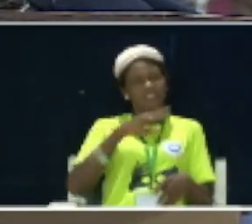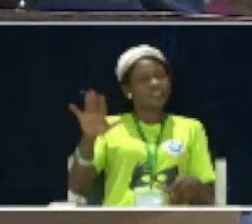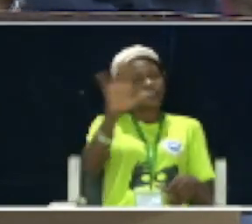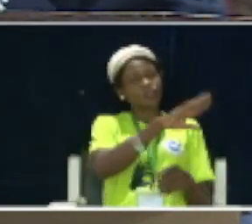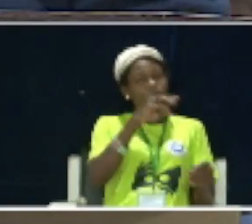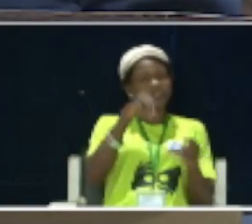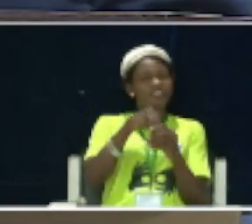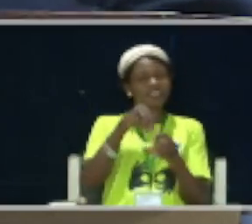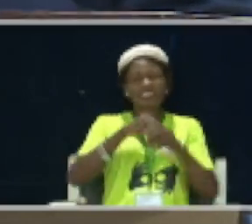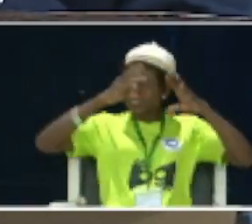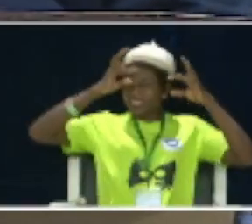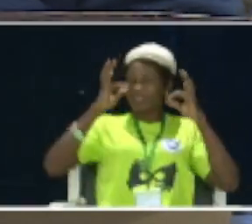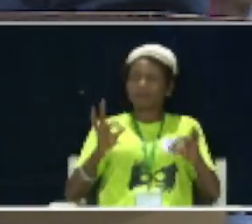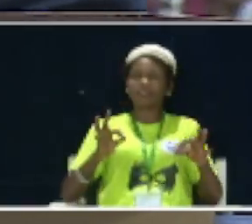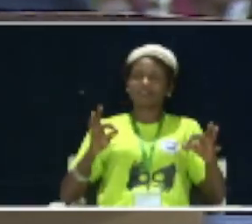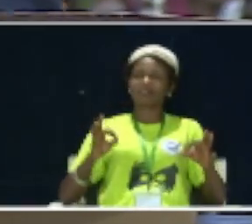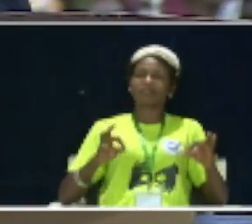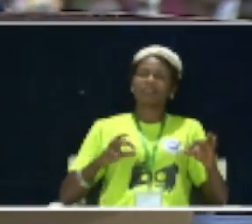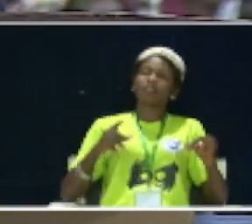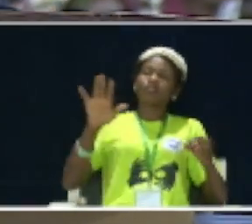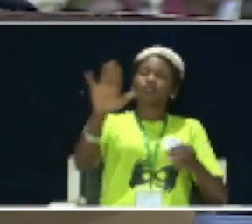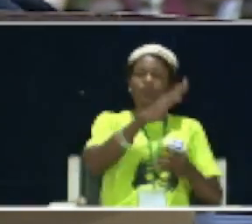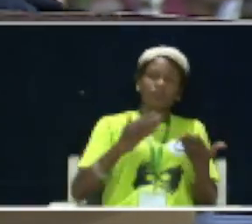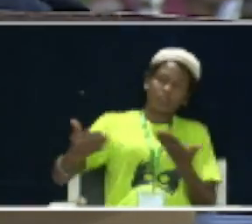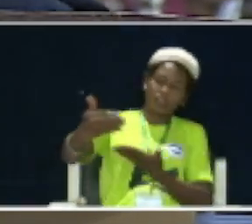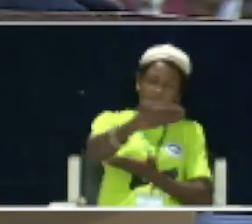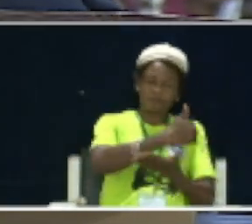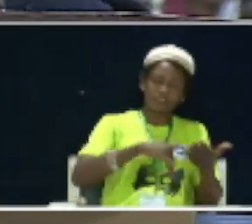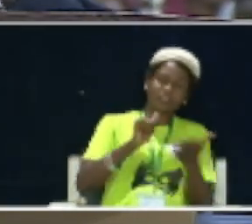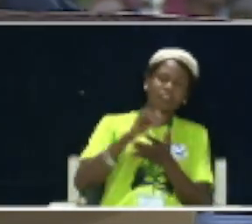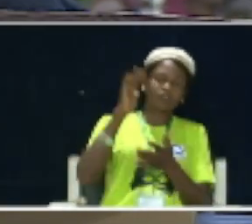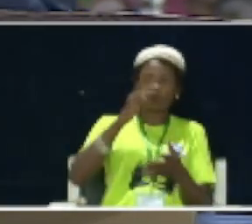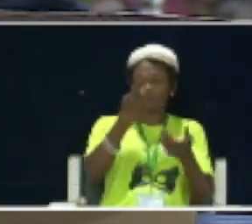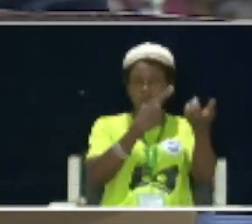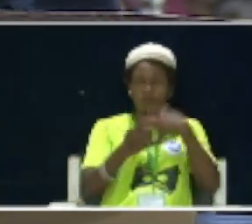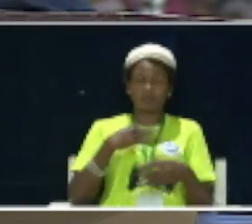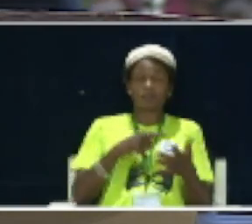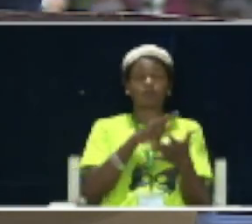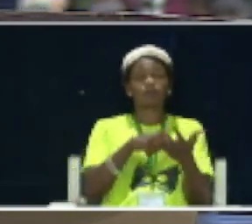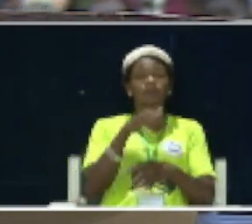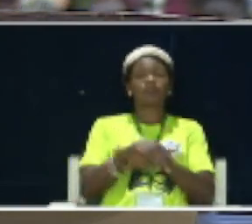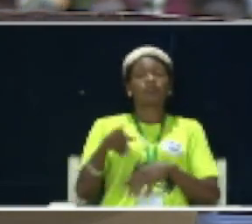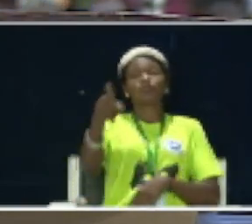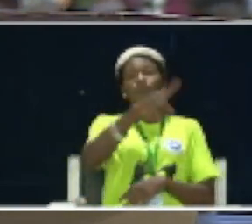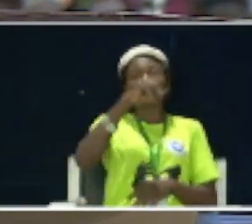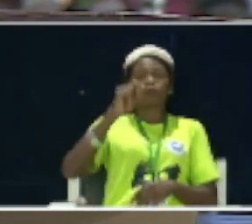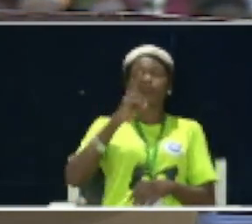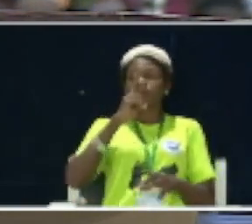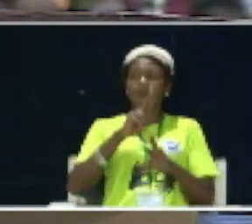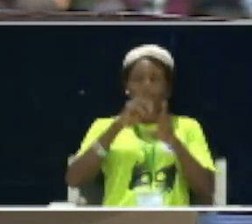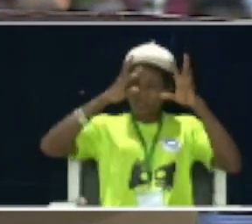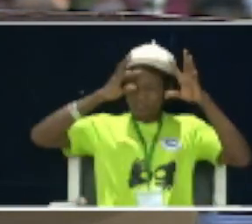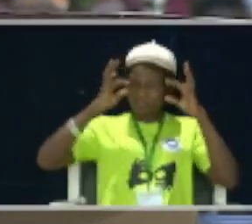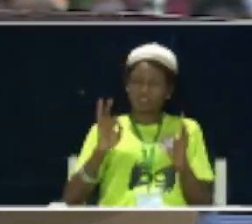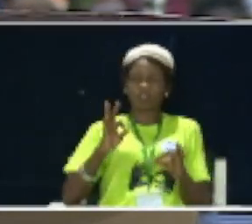seed determines the harvest that will come. And tonight you must be